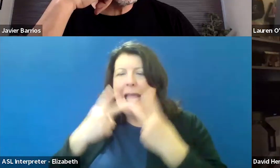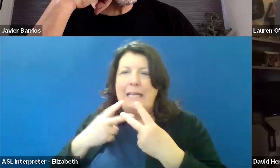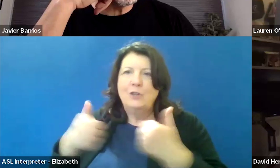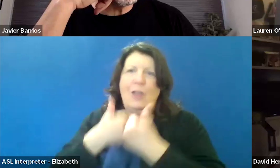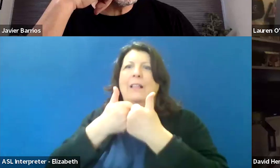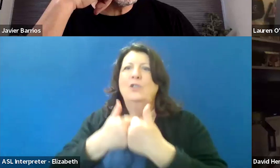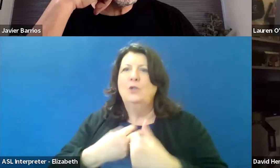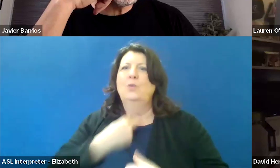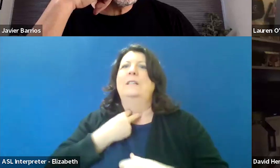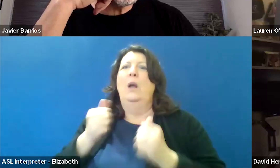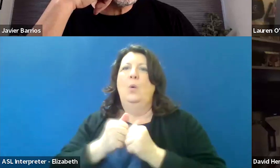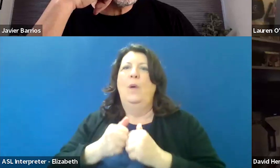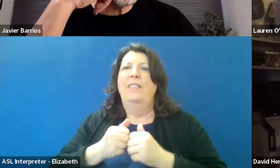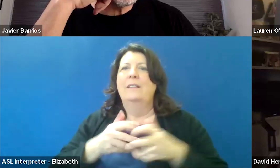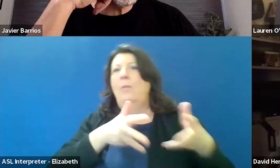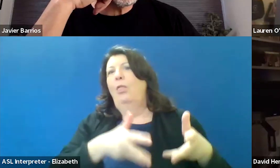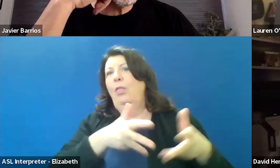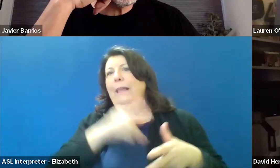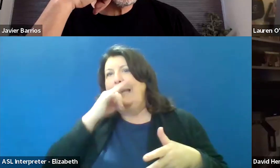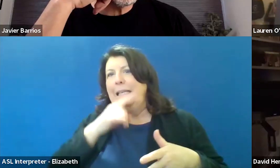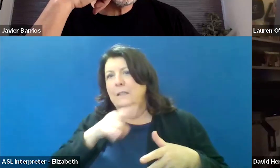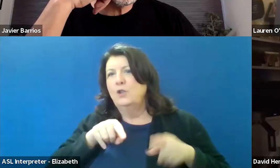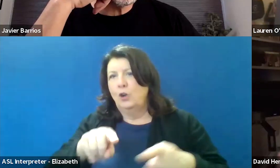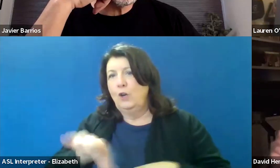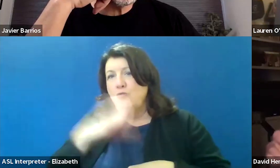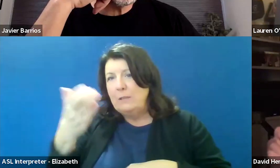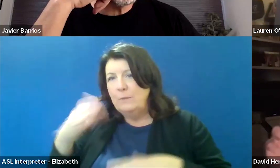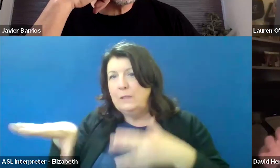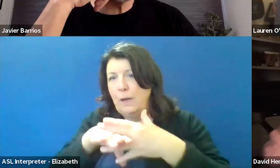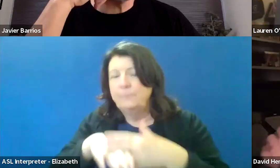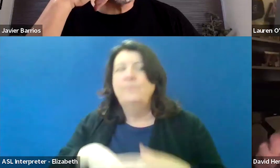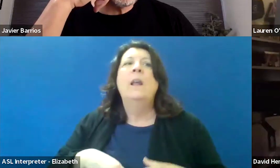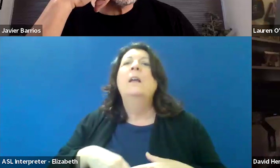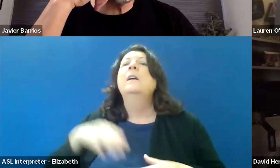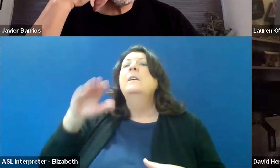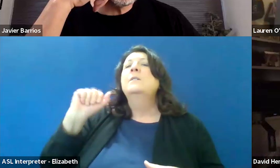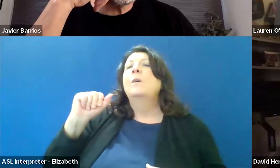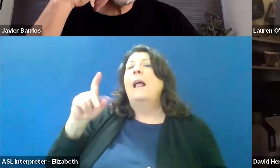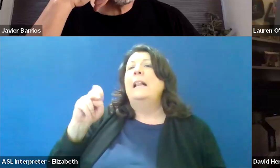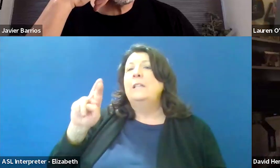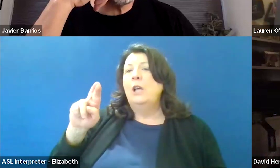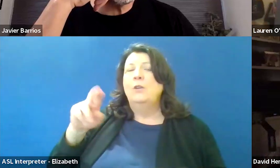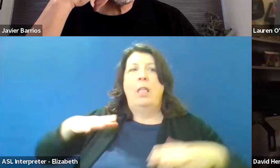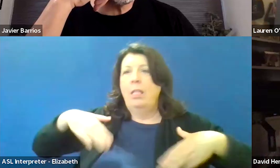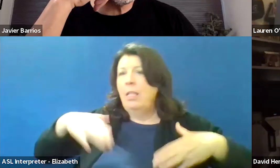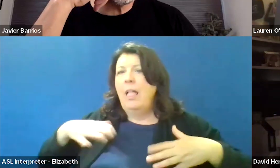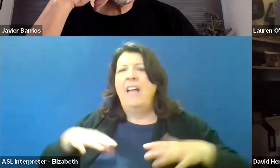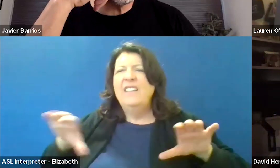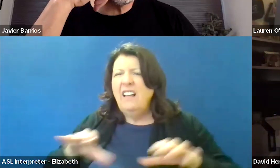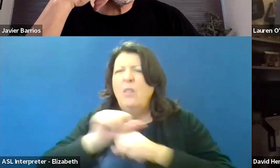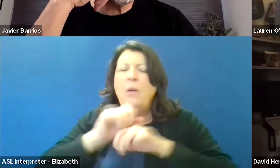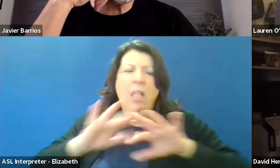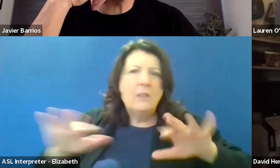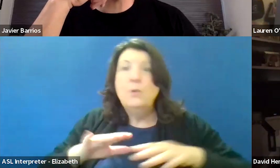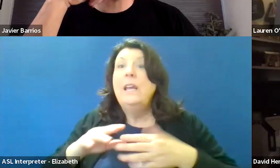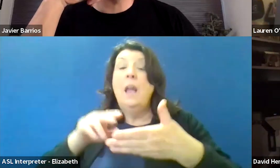hadn't found anybody to do it, and he hadn't kind of gotten around to doing the research to really understand that world. So he read my script. He's like, he's kind of, oh my God,